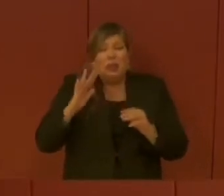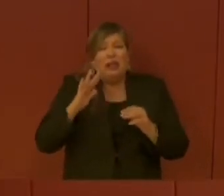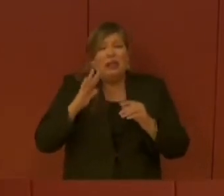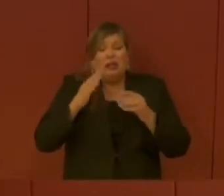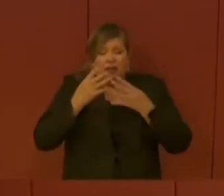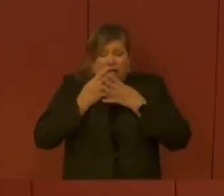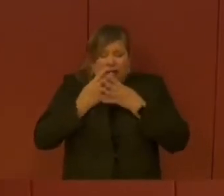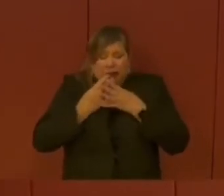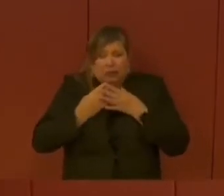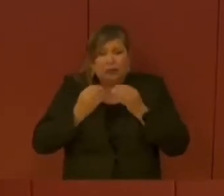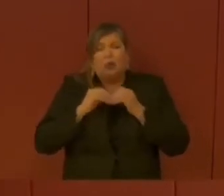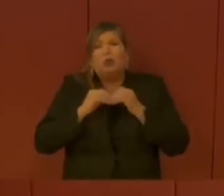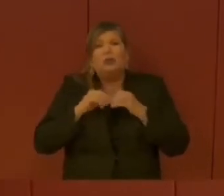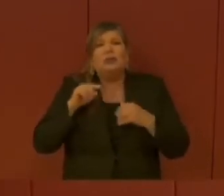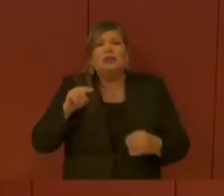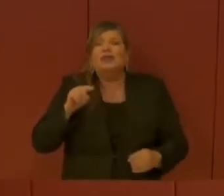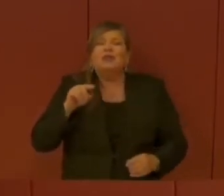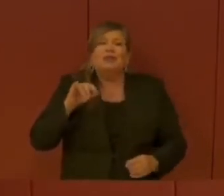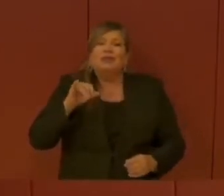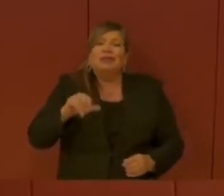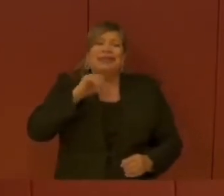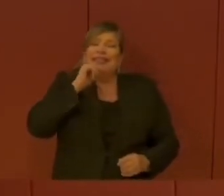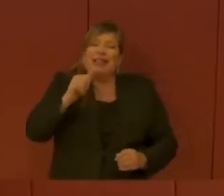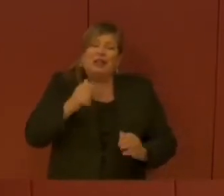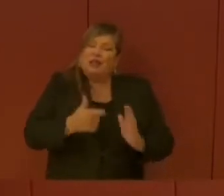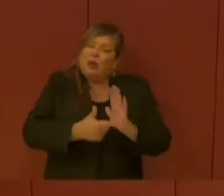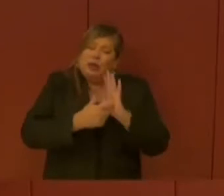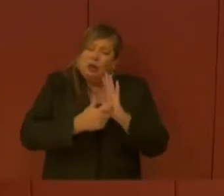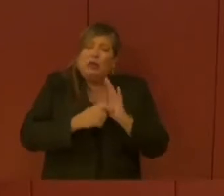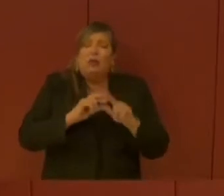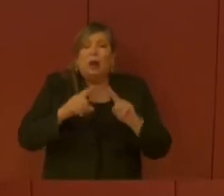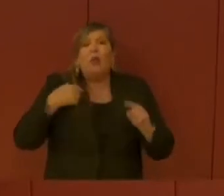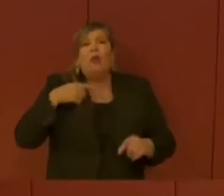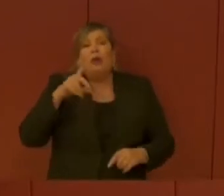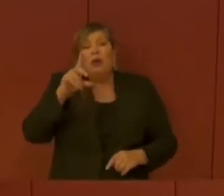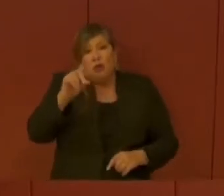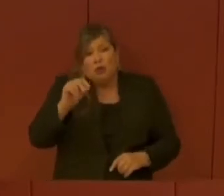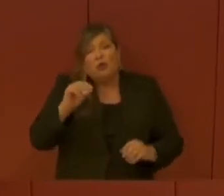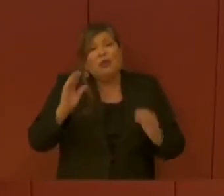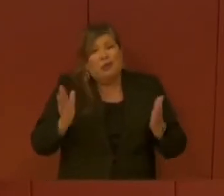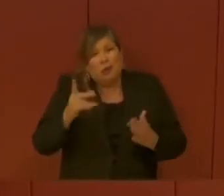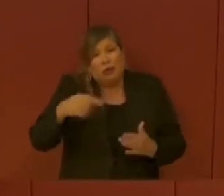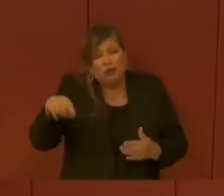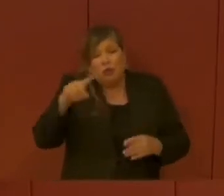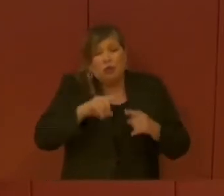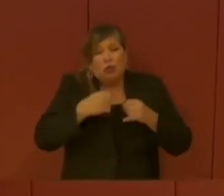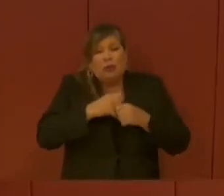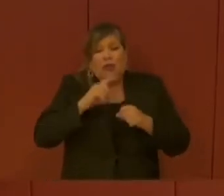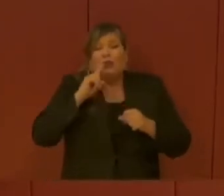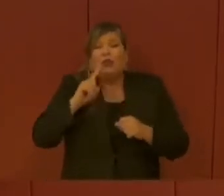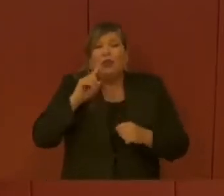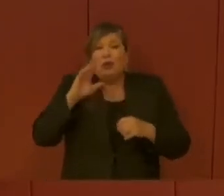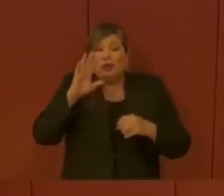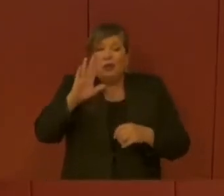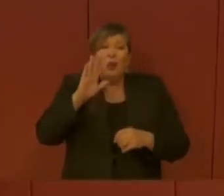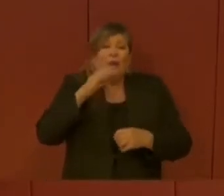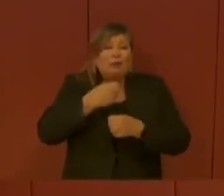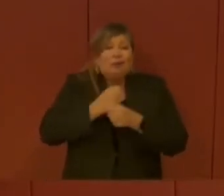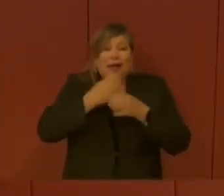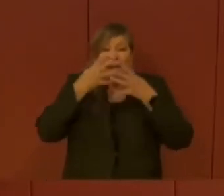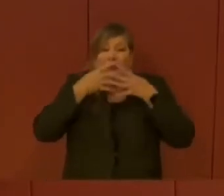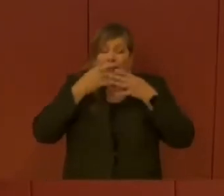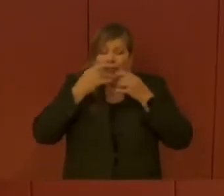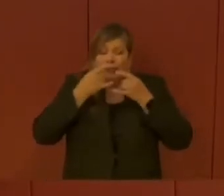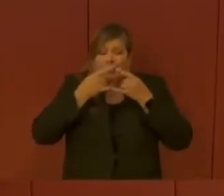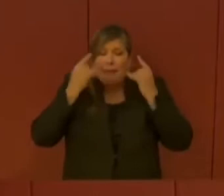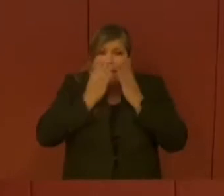masks, that's not the guideline recommendation, but we are encouraging people basically to double down on mask wearing,